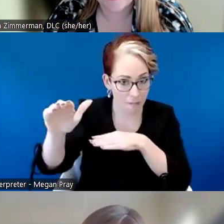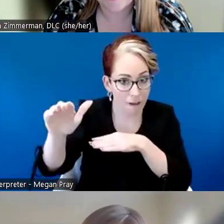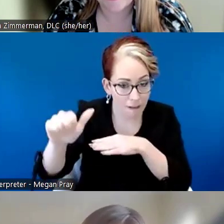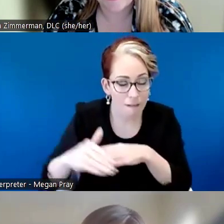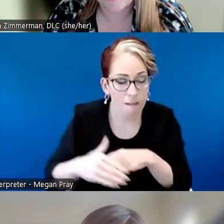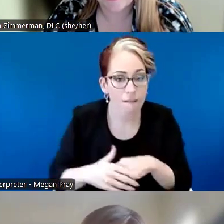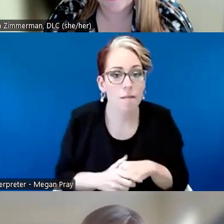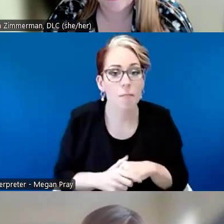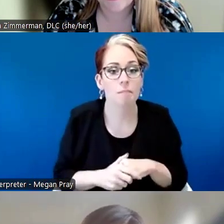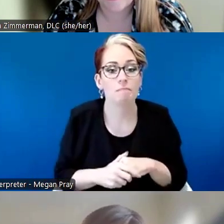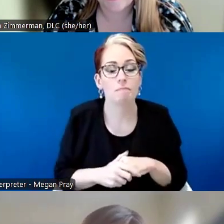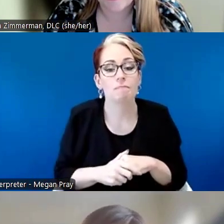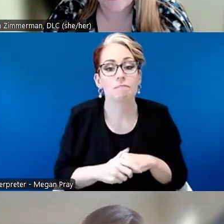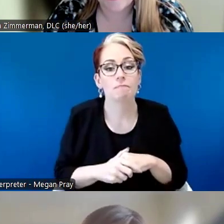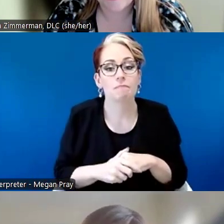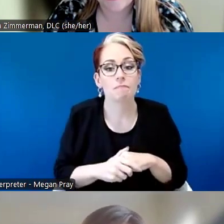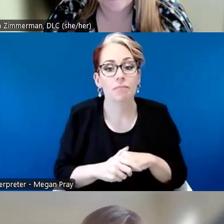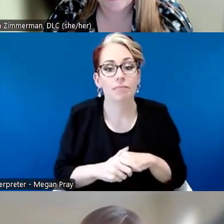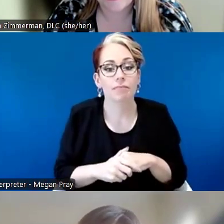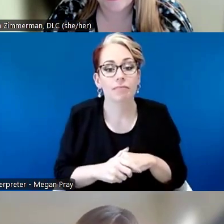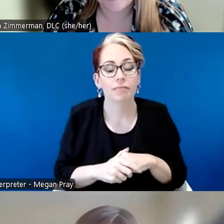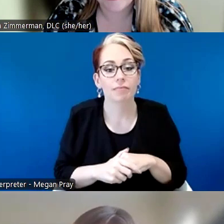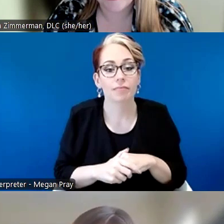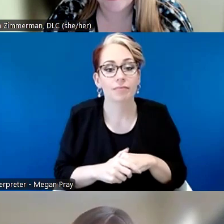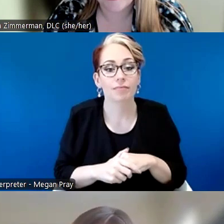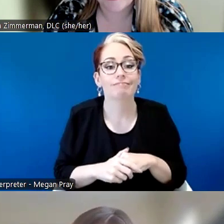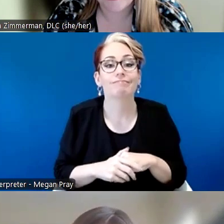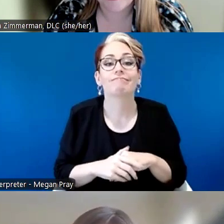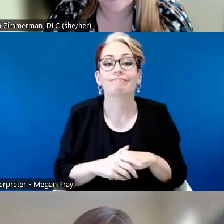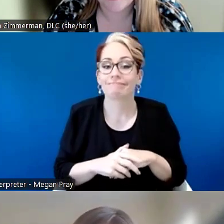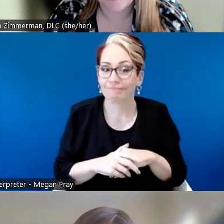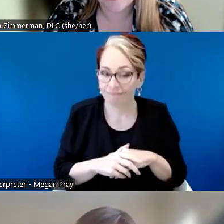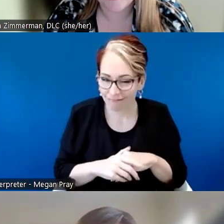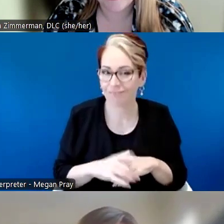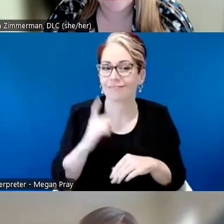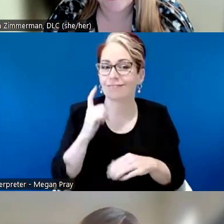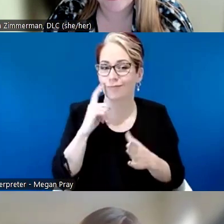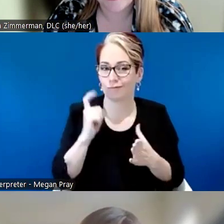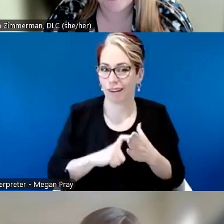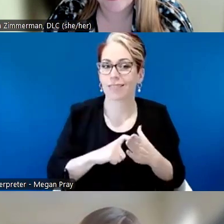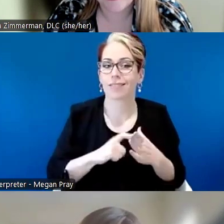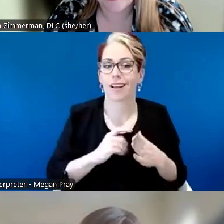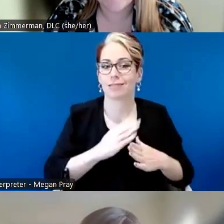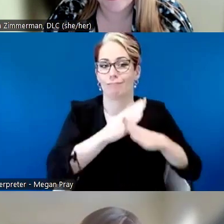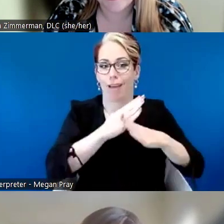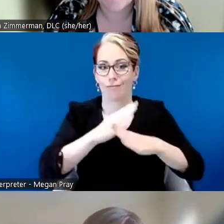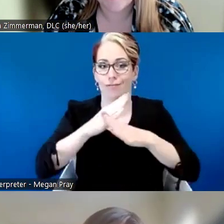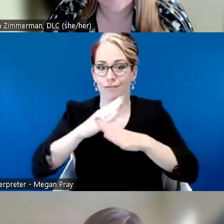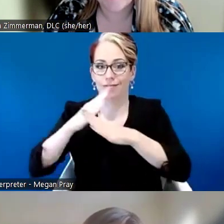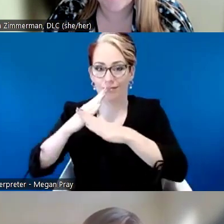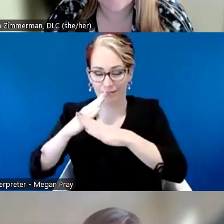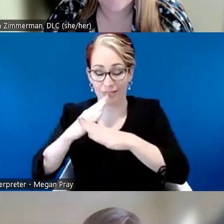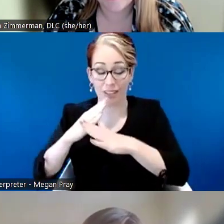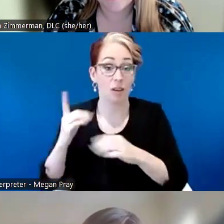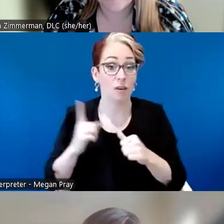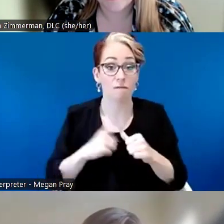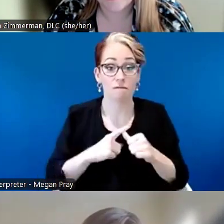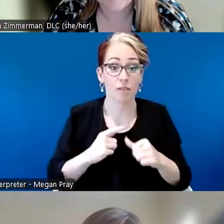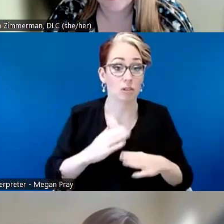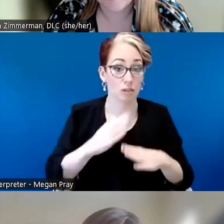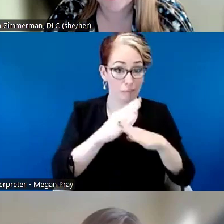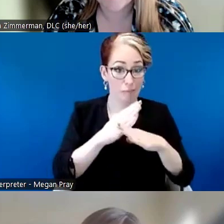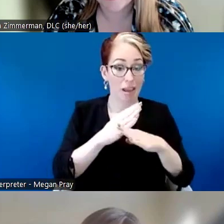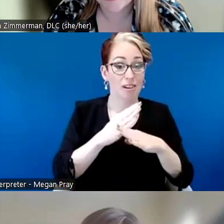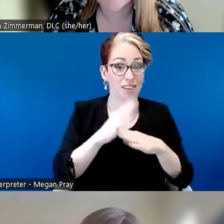So the first barrier that we had when vote by mail was enacted and this first version of